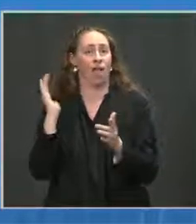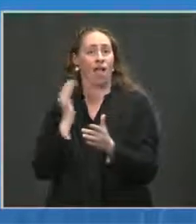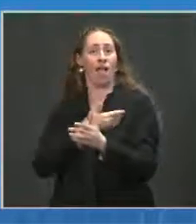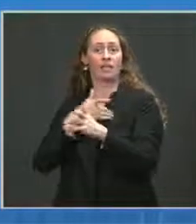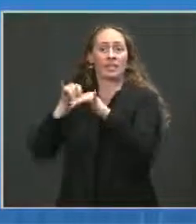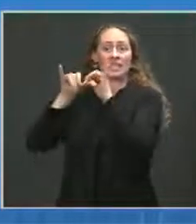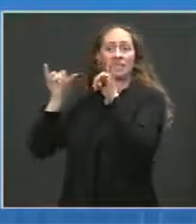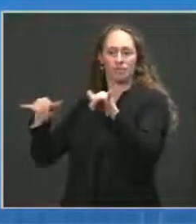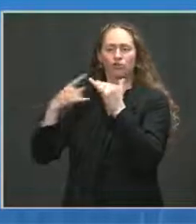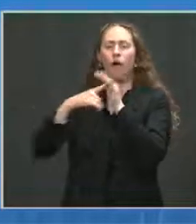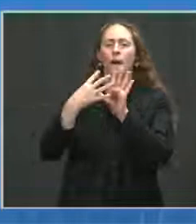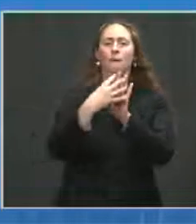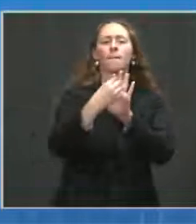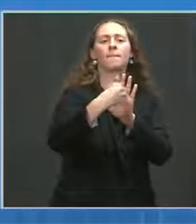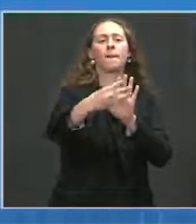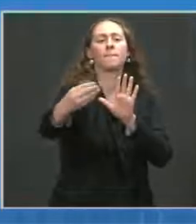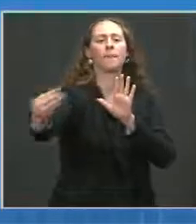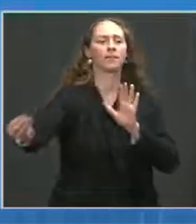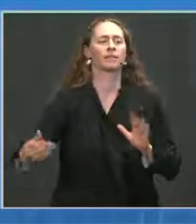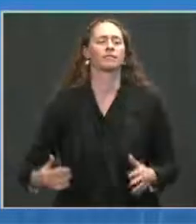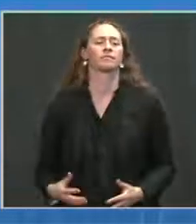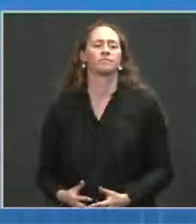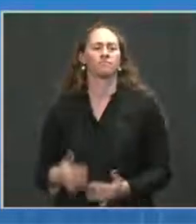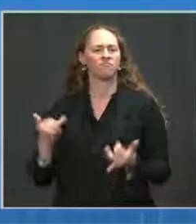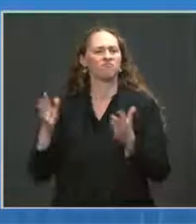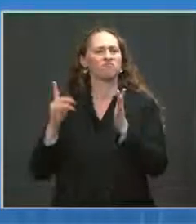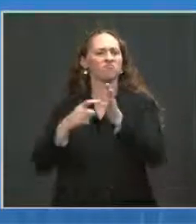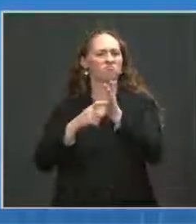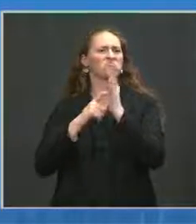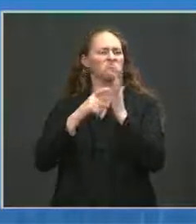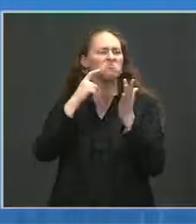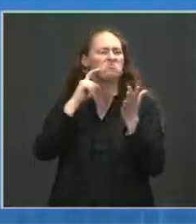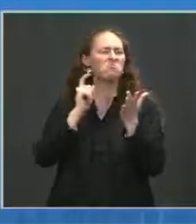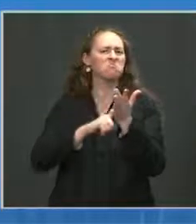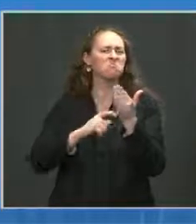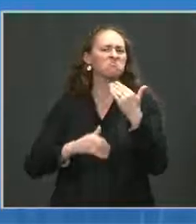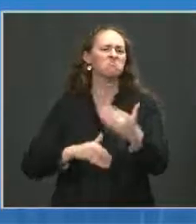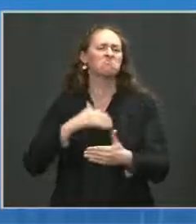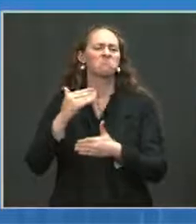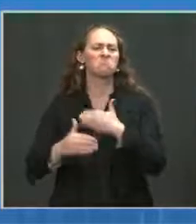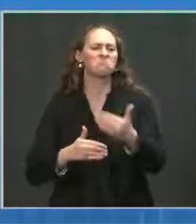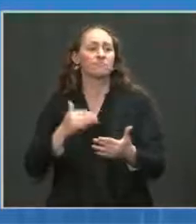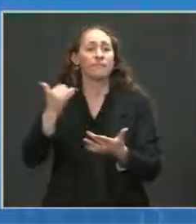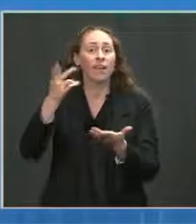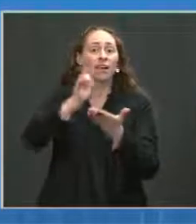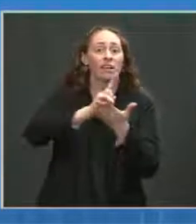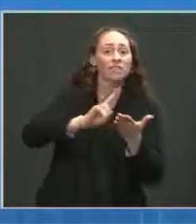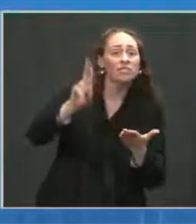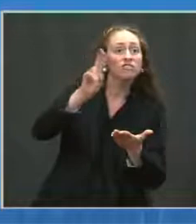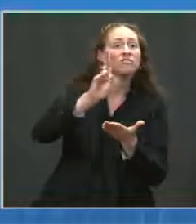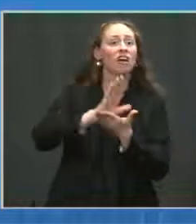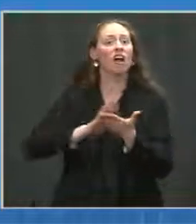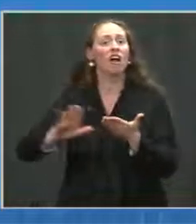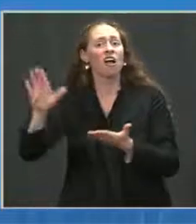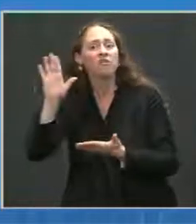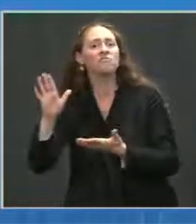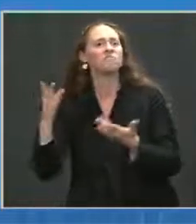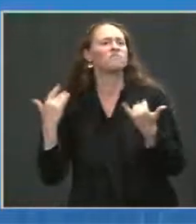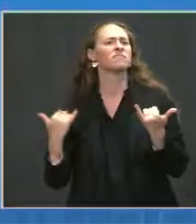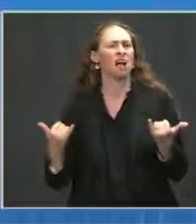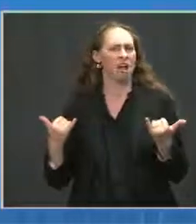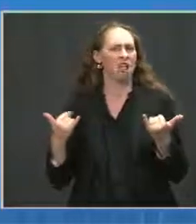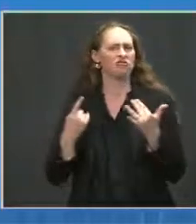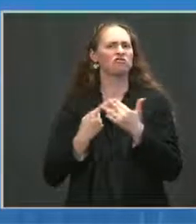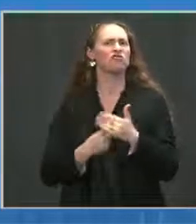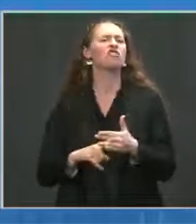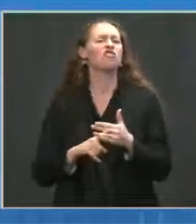system, or requiring vaccinations across the board. You're seeing it at universities, you're seeing it at health systems. So I think that this